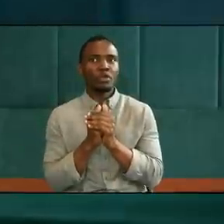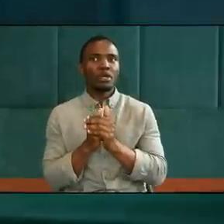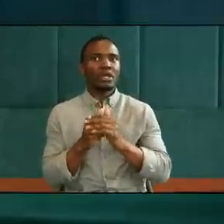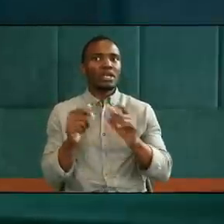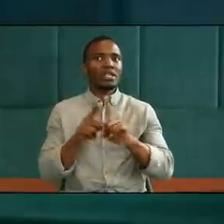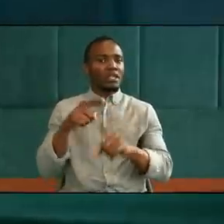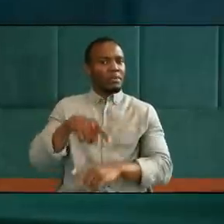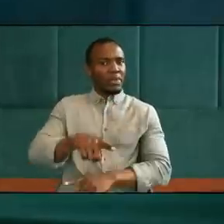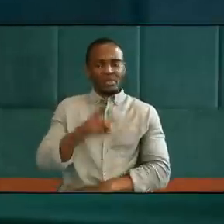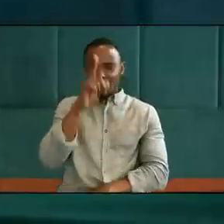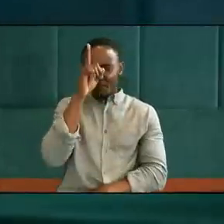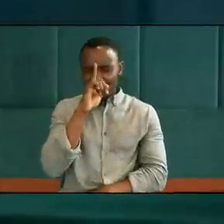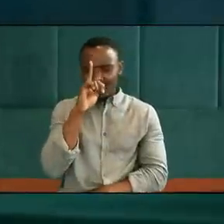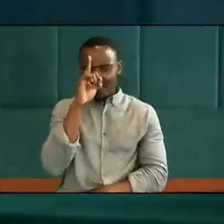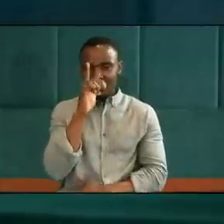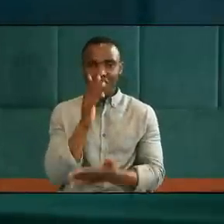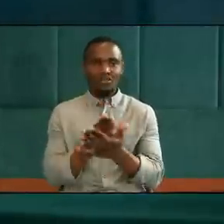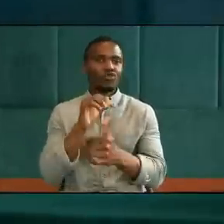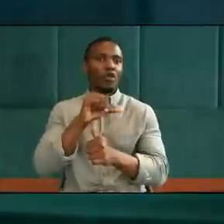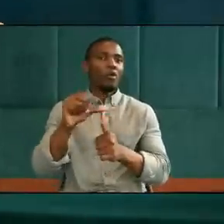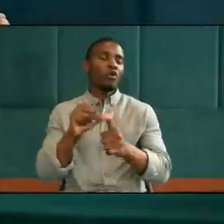they were serious about their worship.